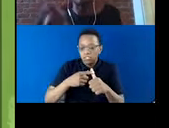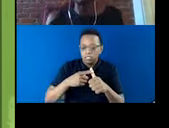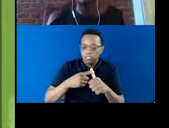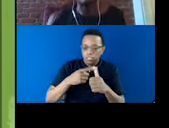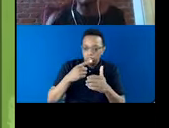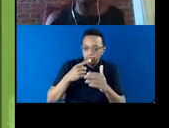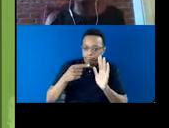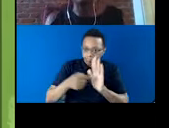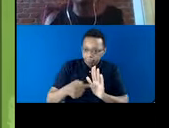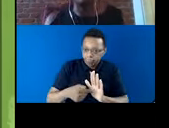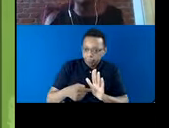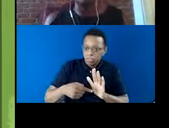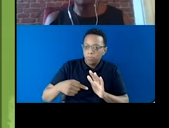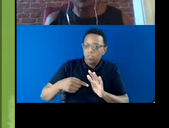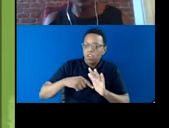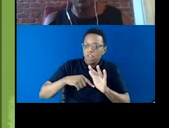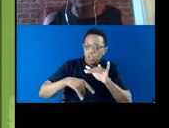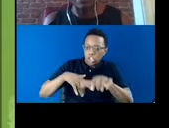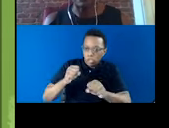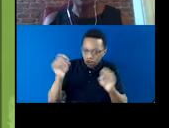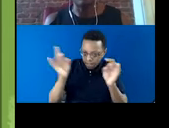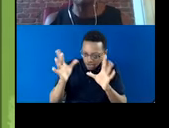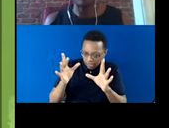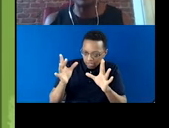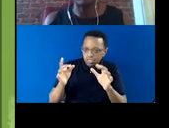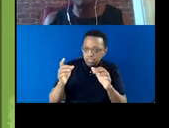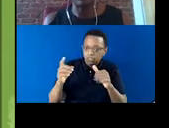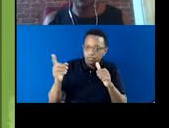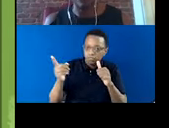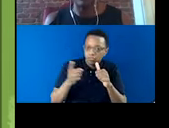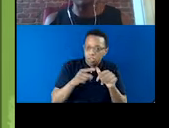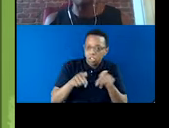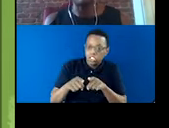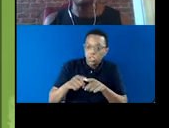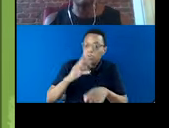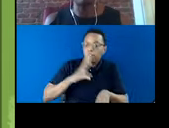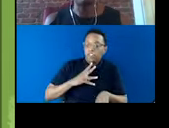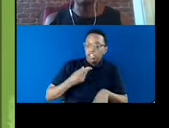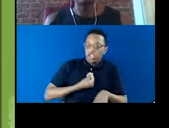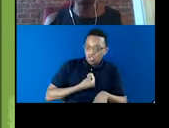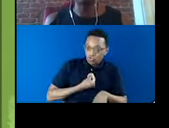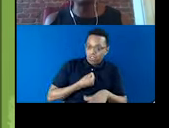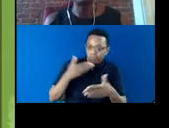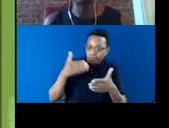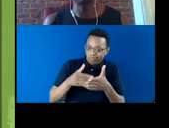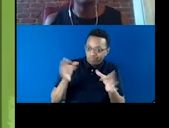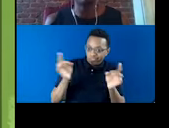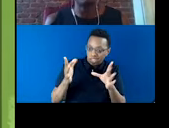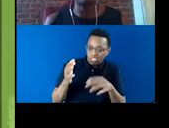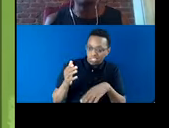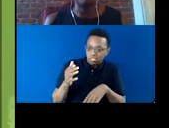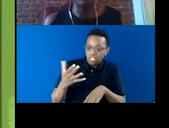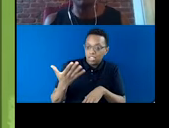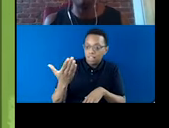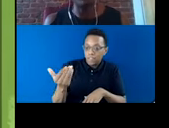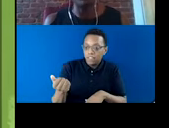colonial violence that was is also an instance of transphobic violence, interestingly enough. In 1513,